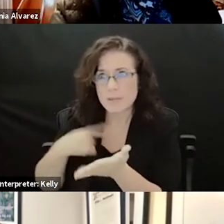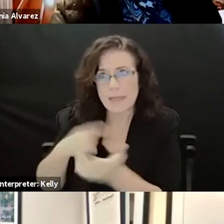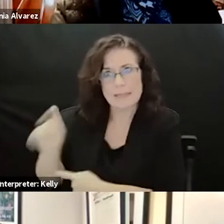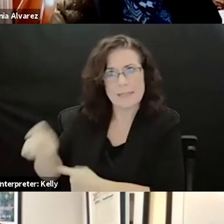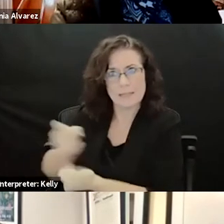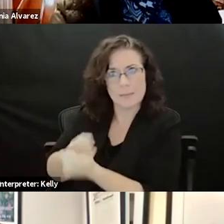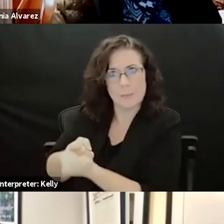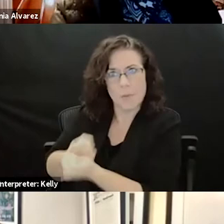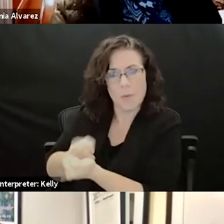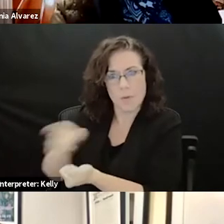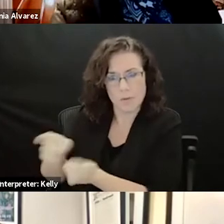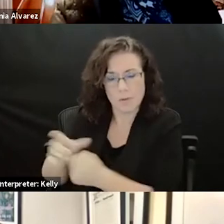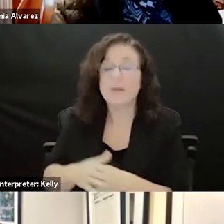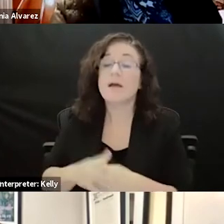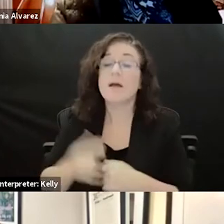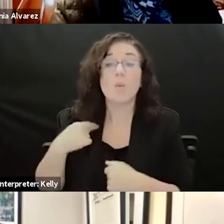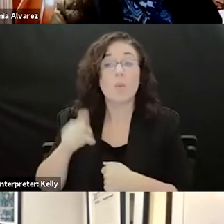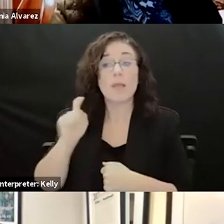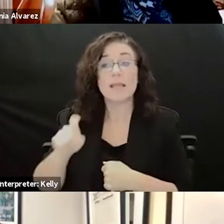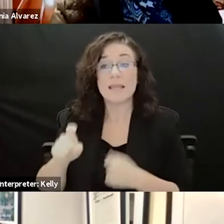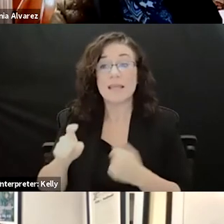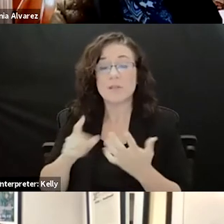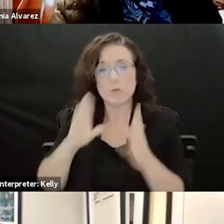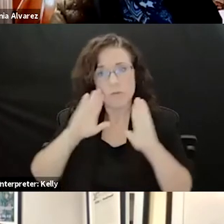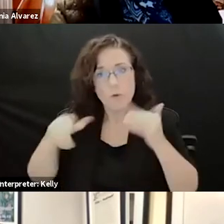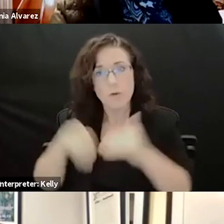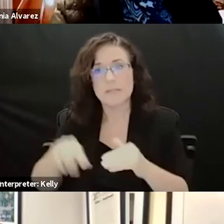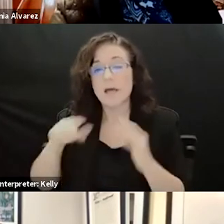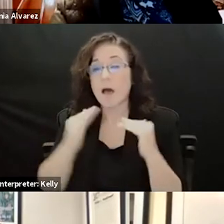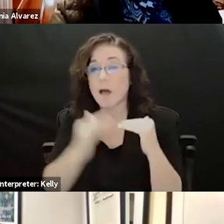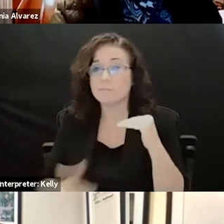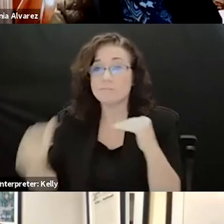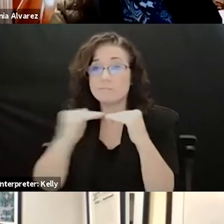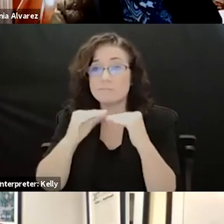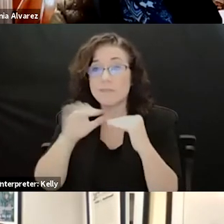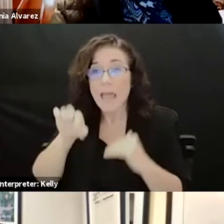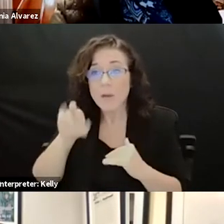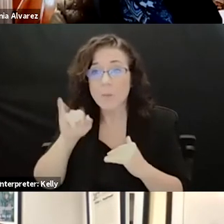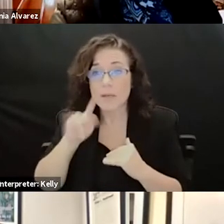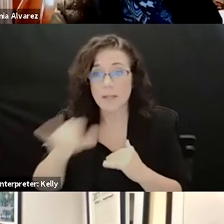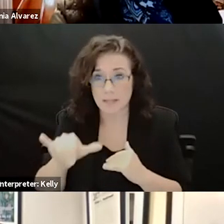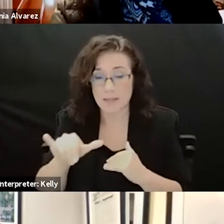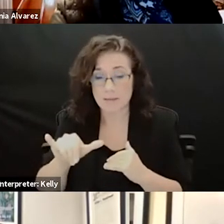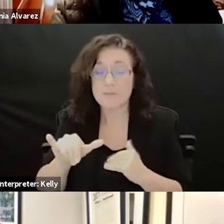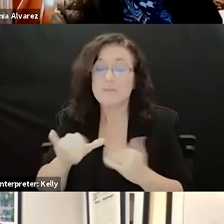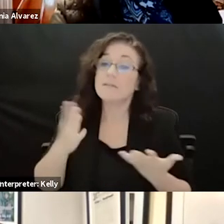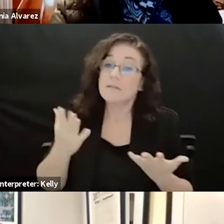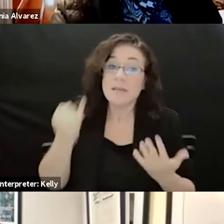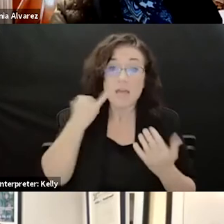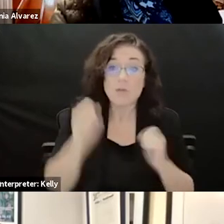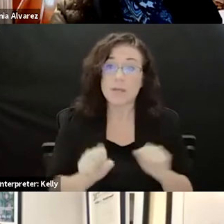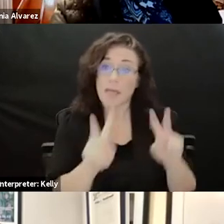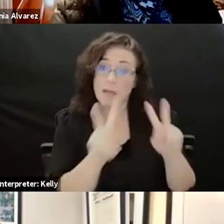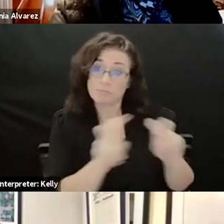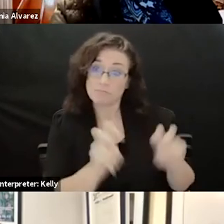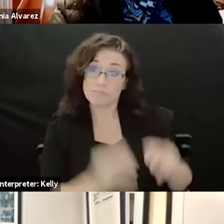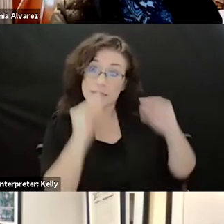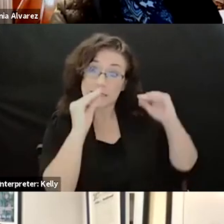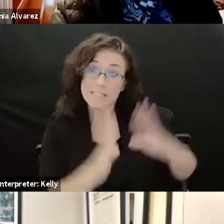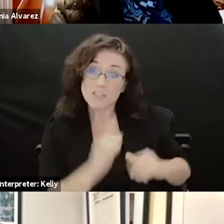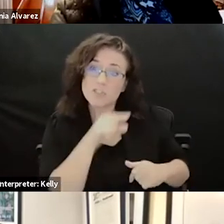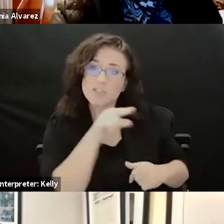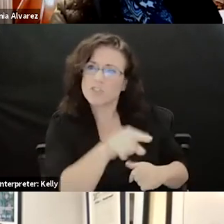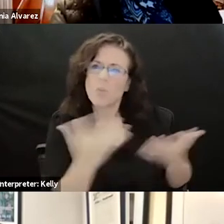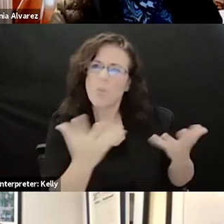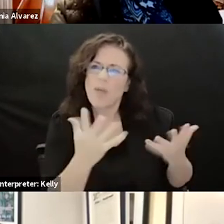on equity rather than equality as well as taking a hard look at what are where our teachers are lacking in instruction and providing them with the